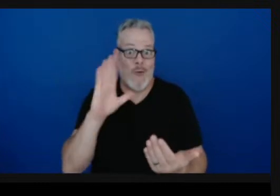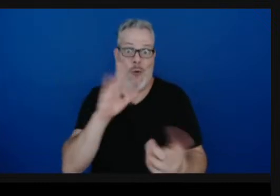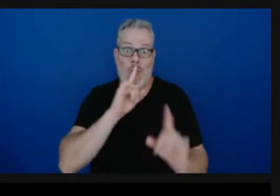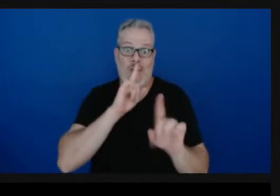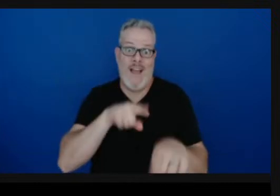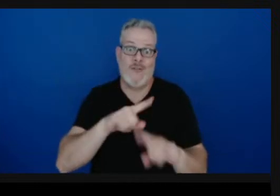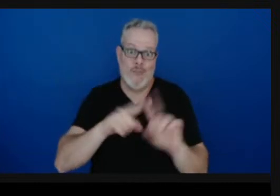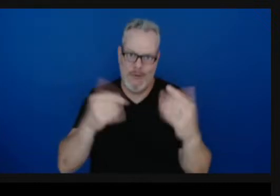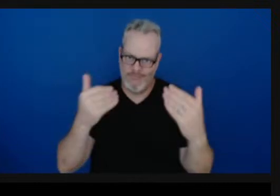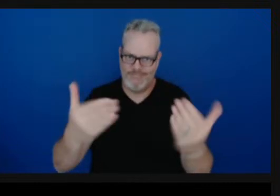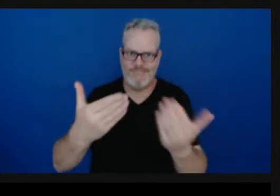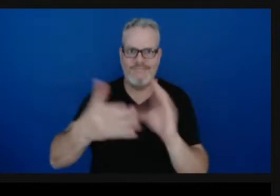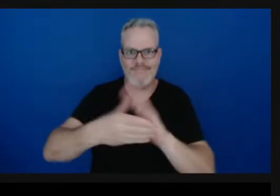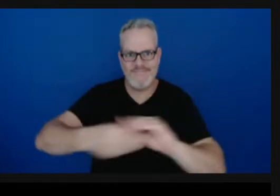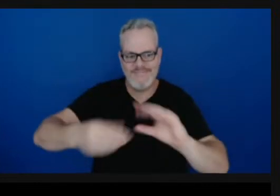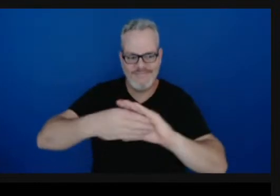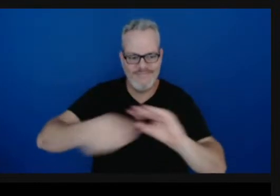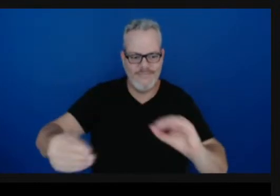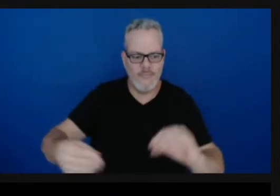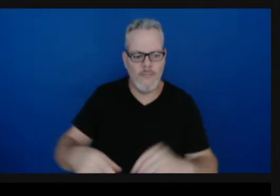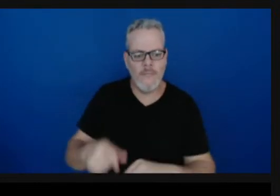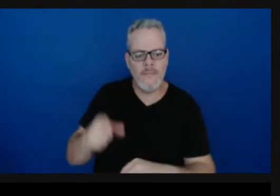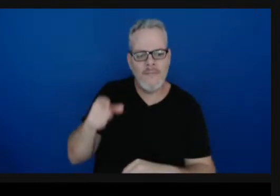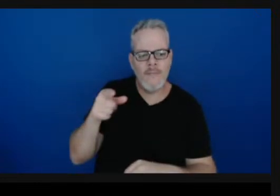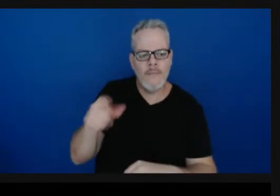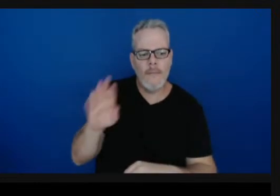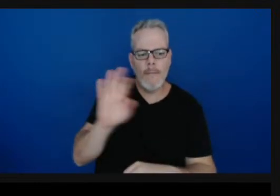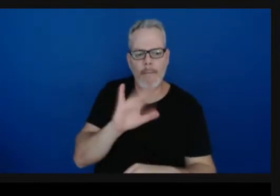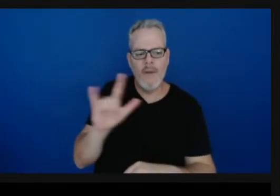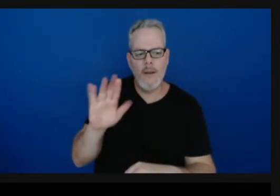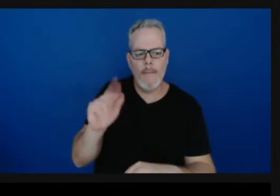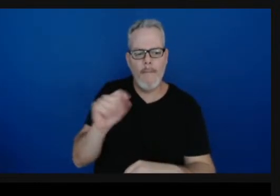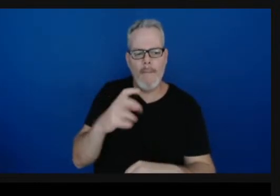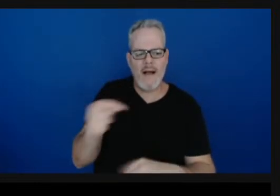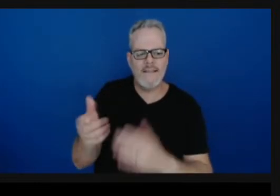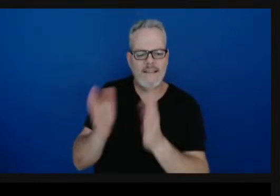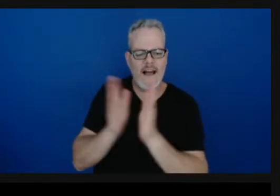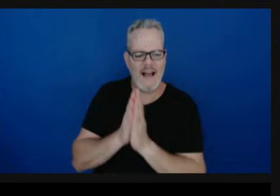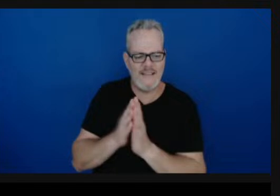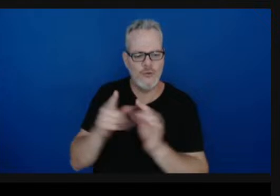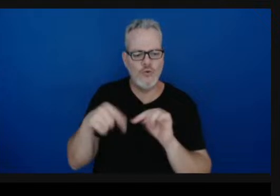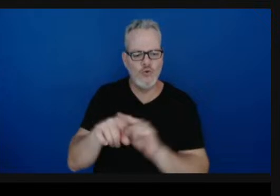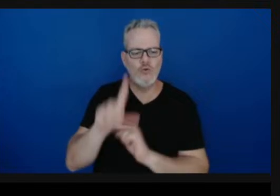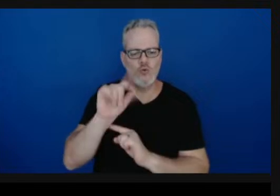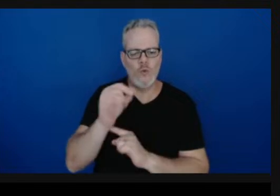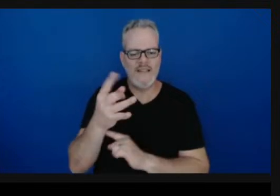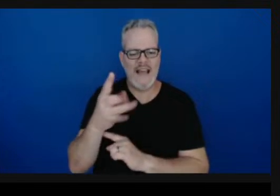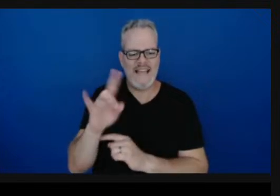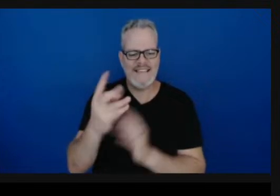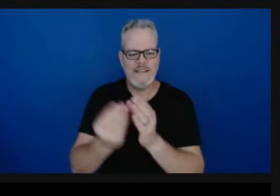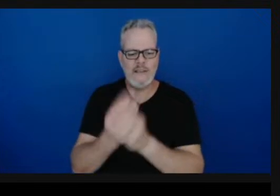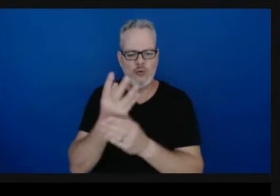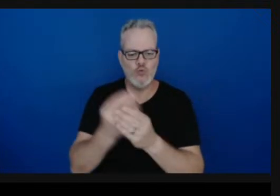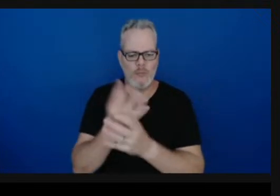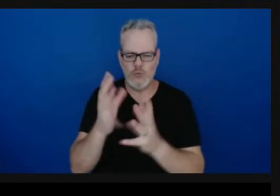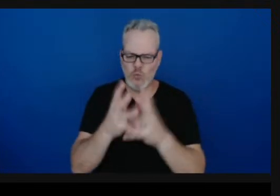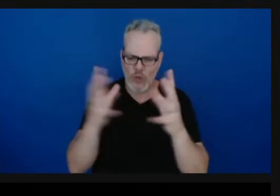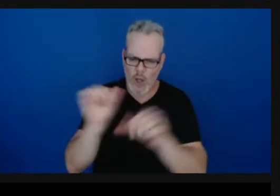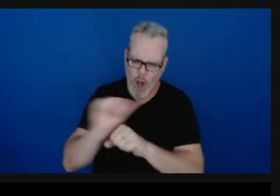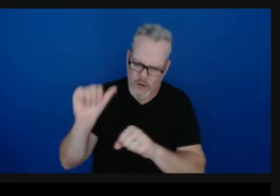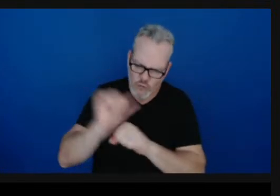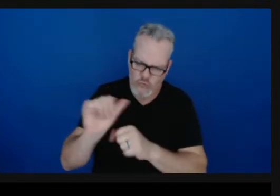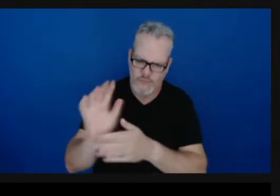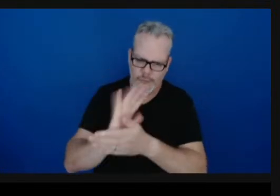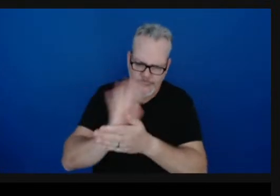it. Bill asked, during 2018 eruption, there was a lot of great work and video and data captured by drones. I think